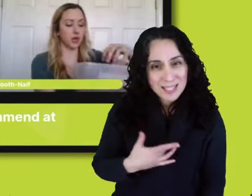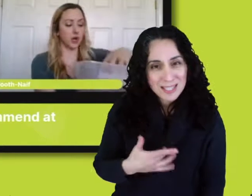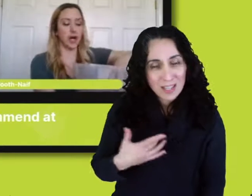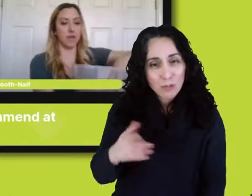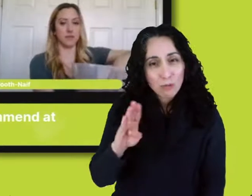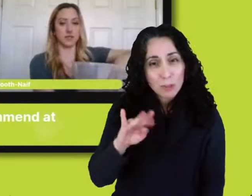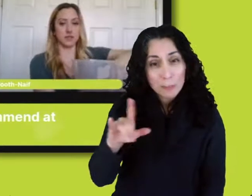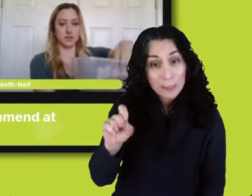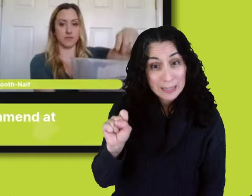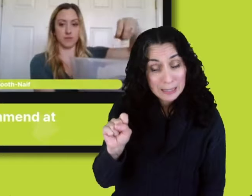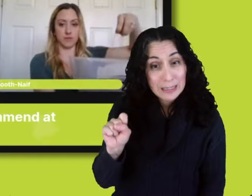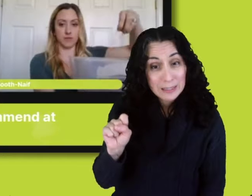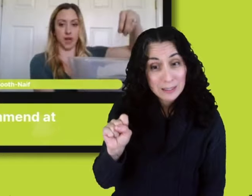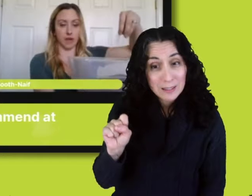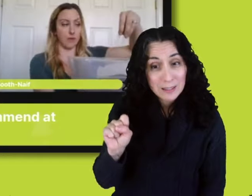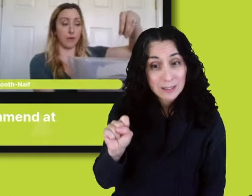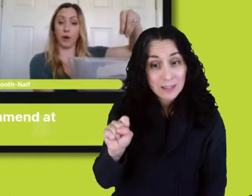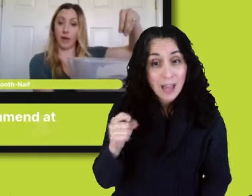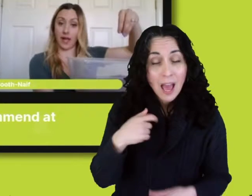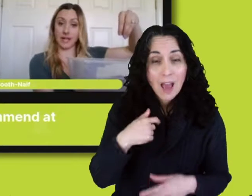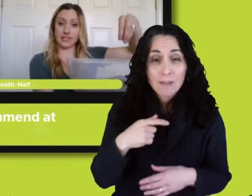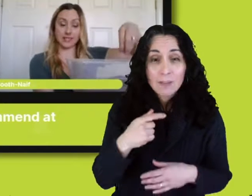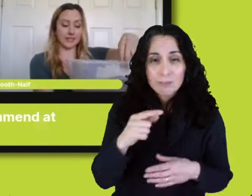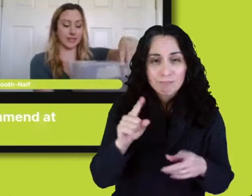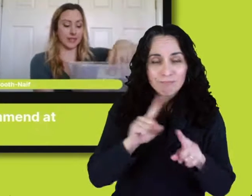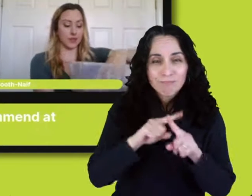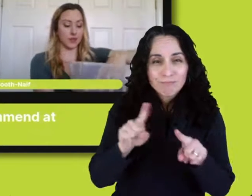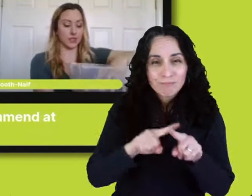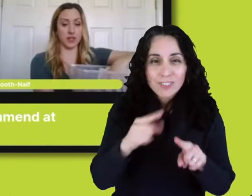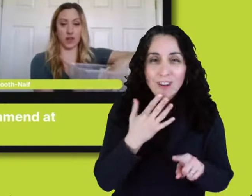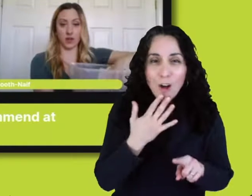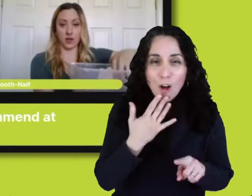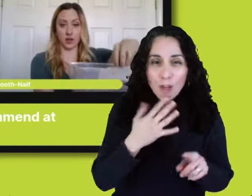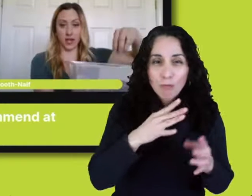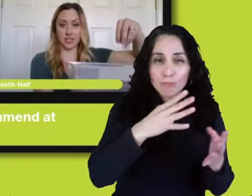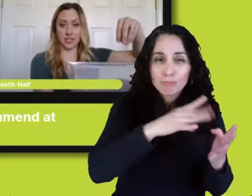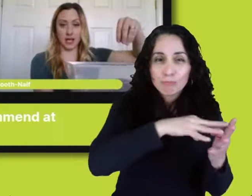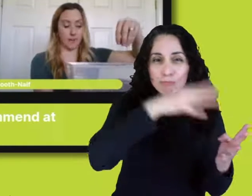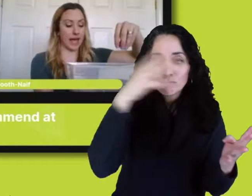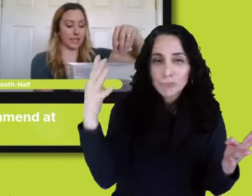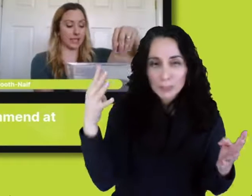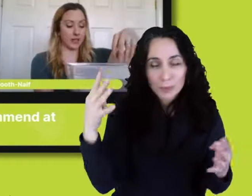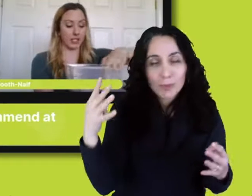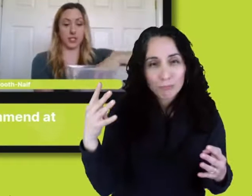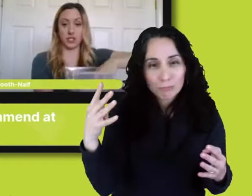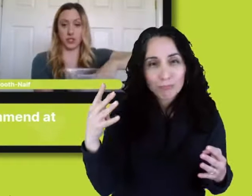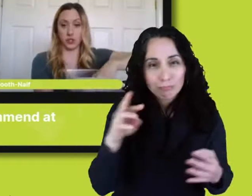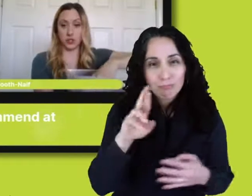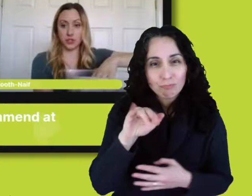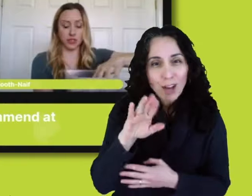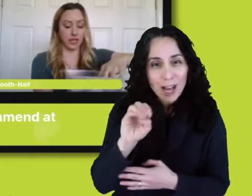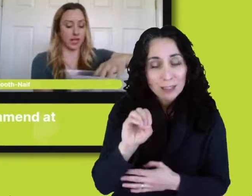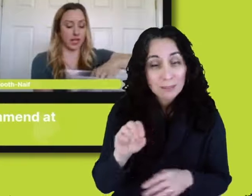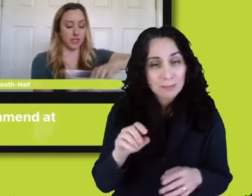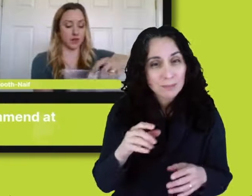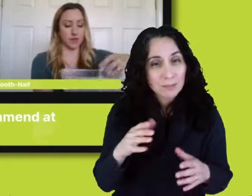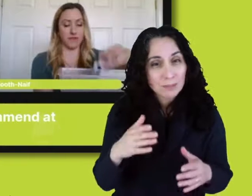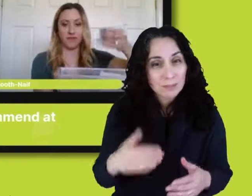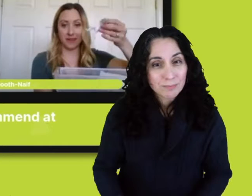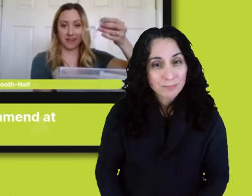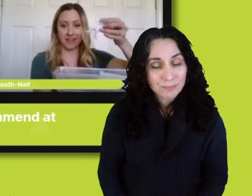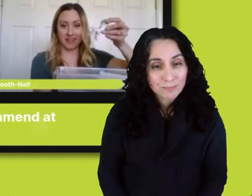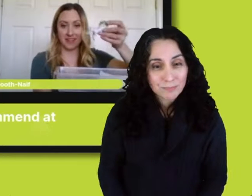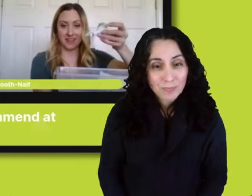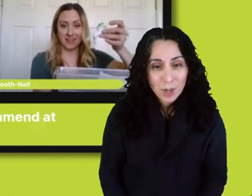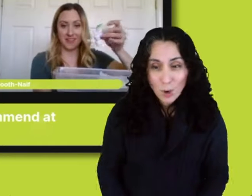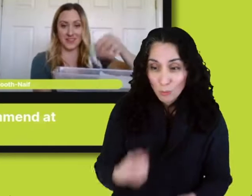too. So this is rainbow rice, which is another great activity to do. We actually just